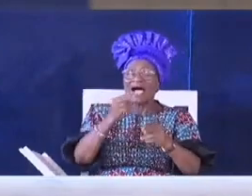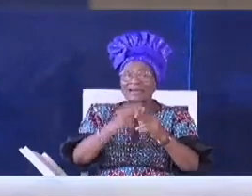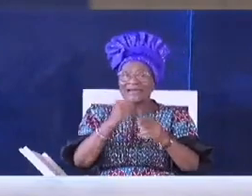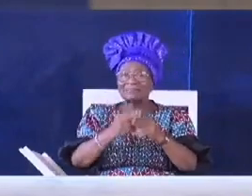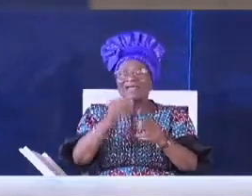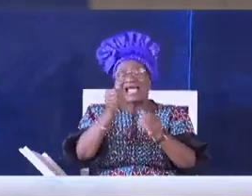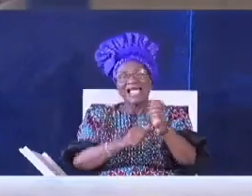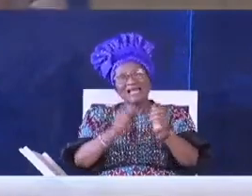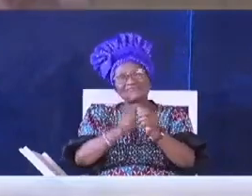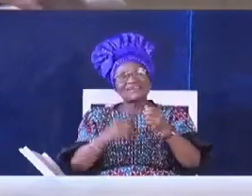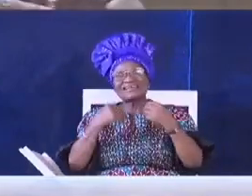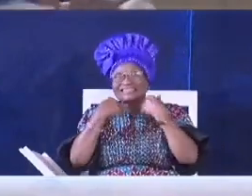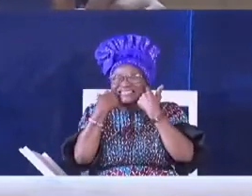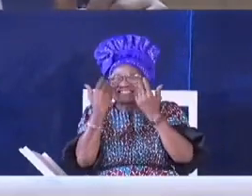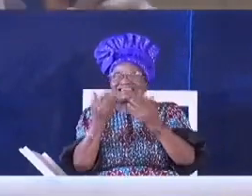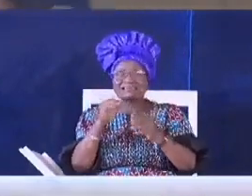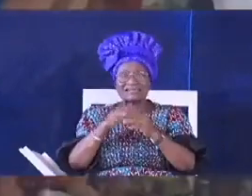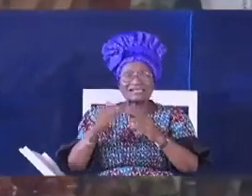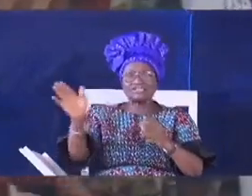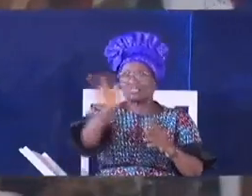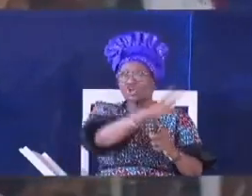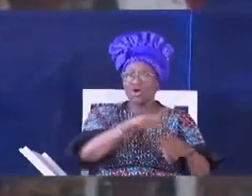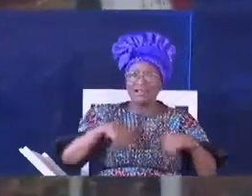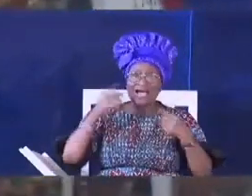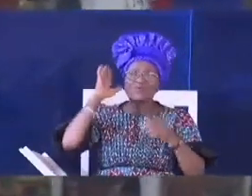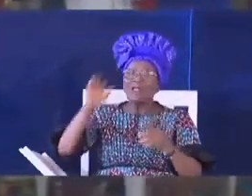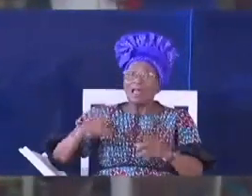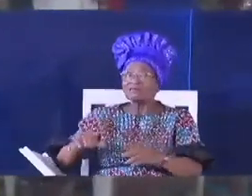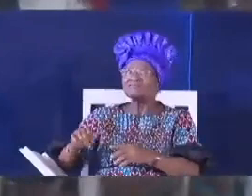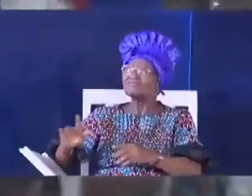your life will fly away tonight.